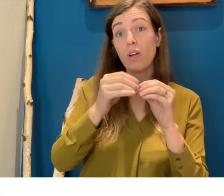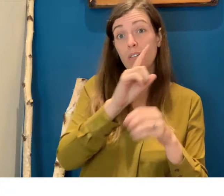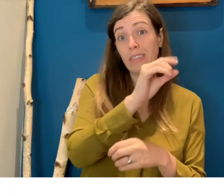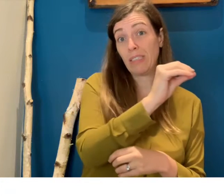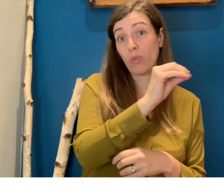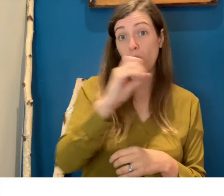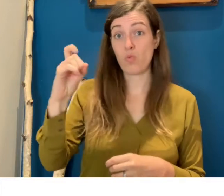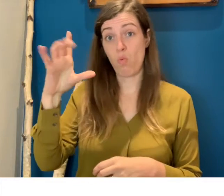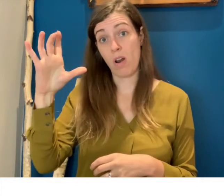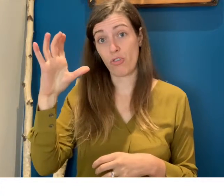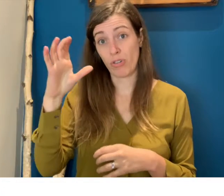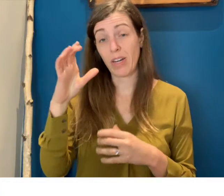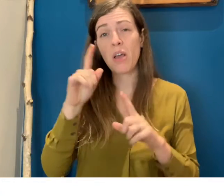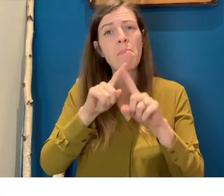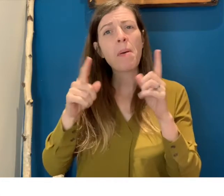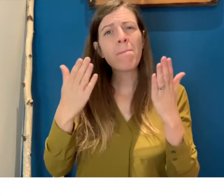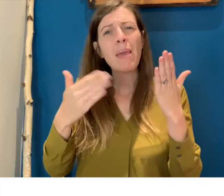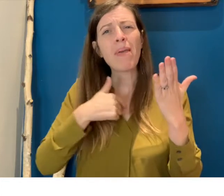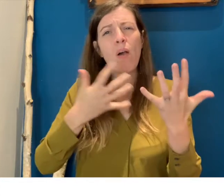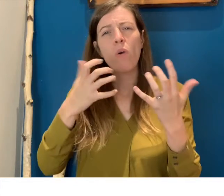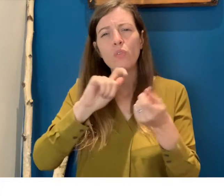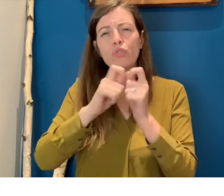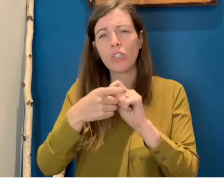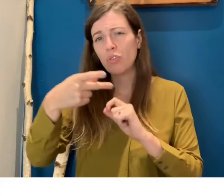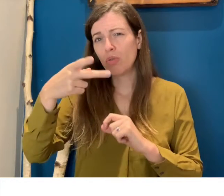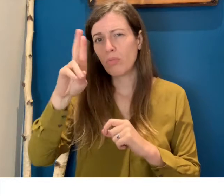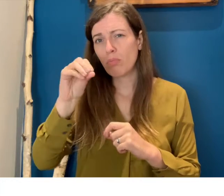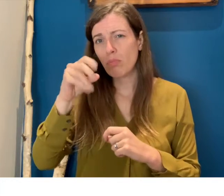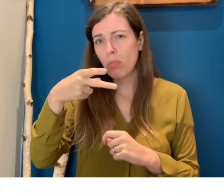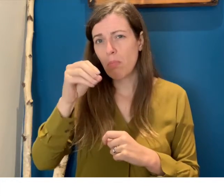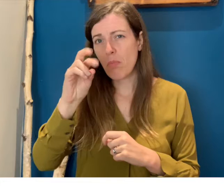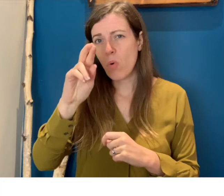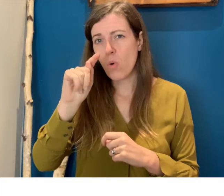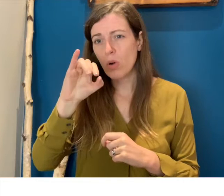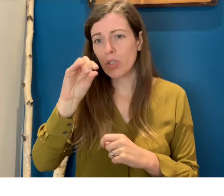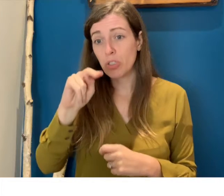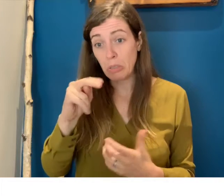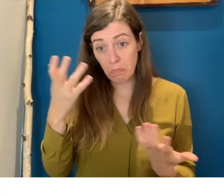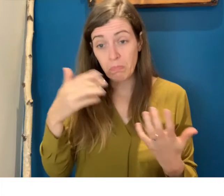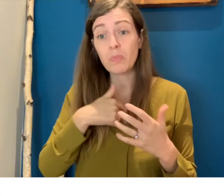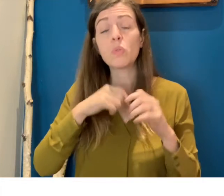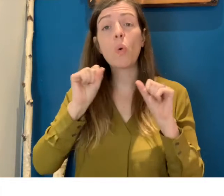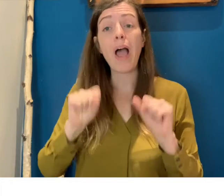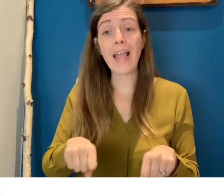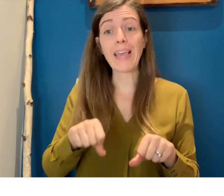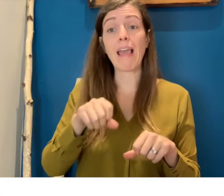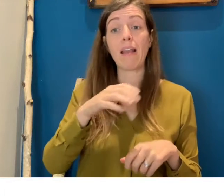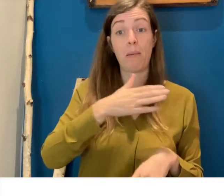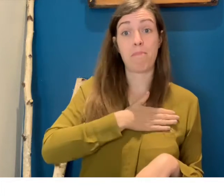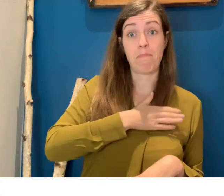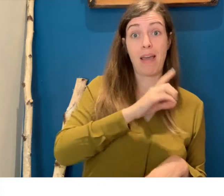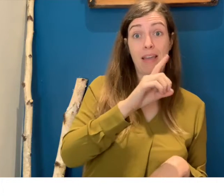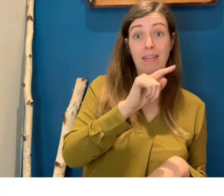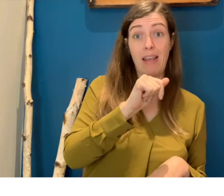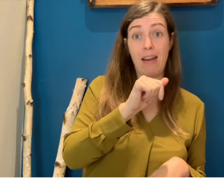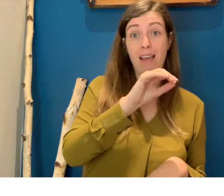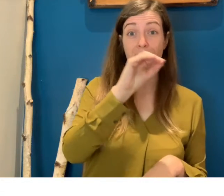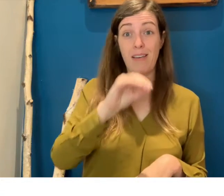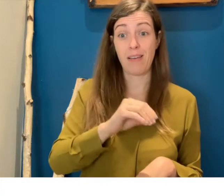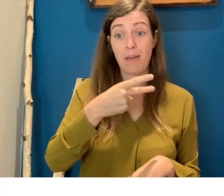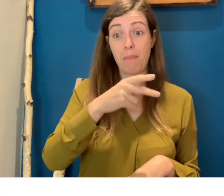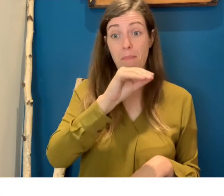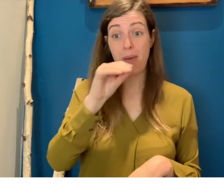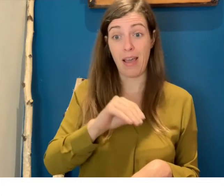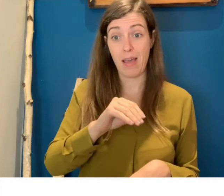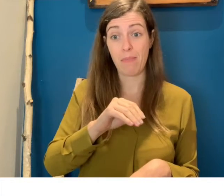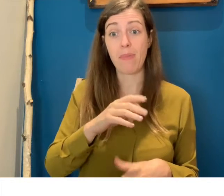ASL scores, they're on a scale of 0 to 100, but suppose I want to convert that to a proportion. I can do that